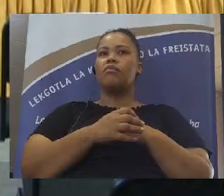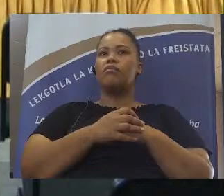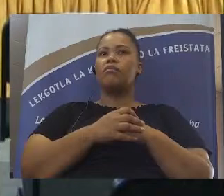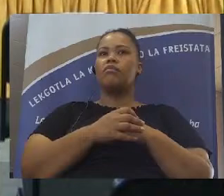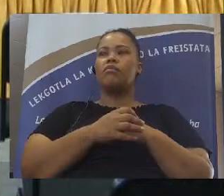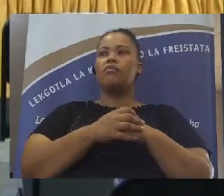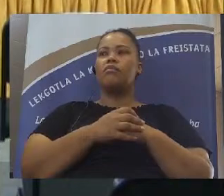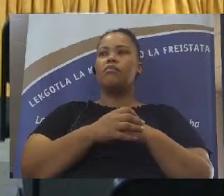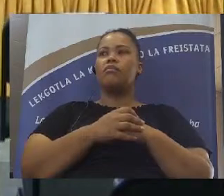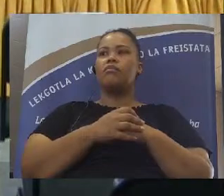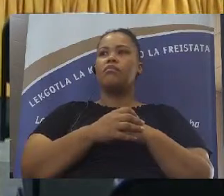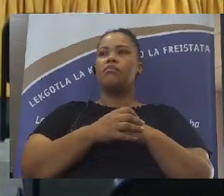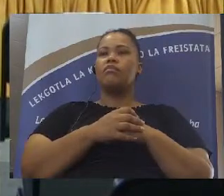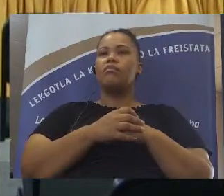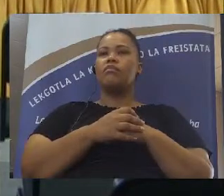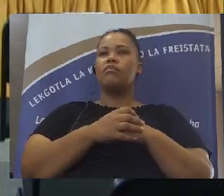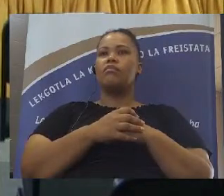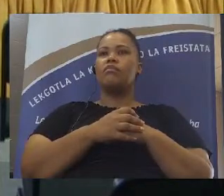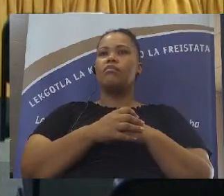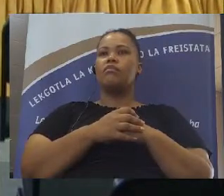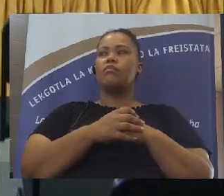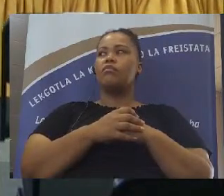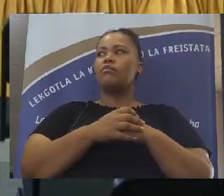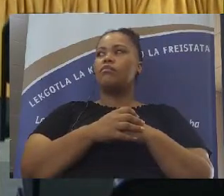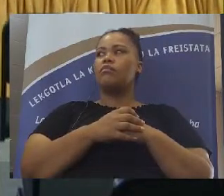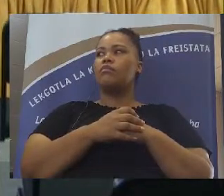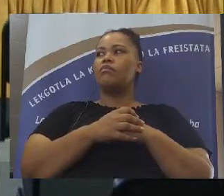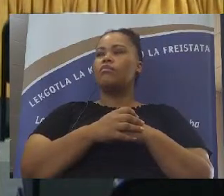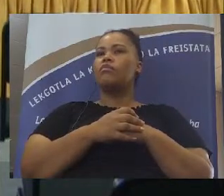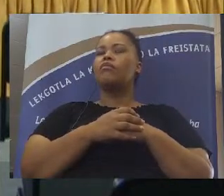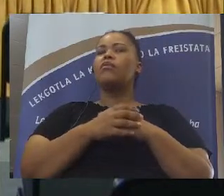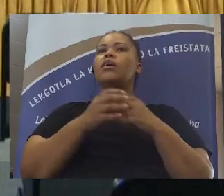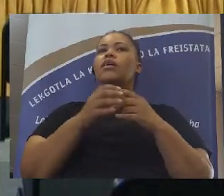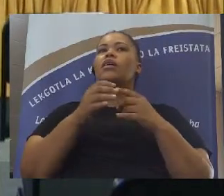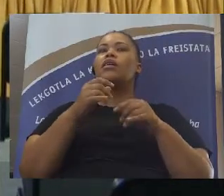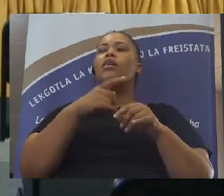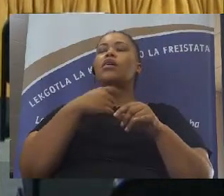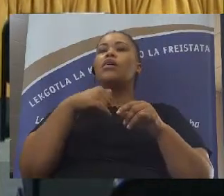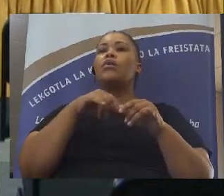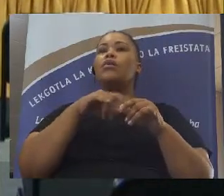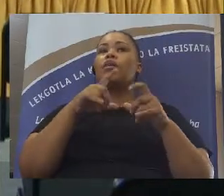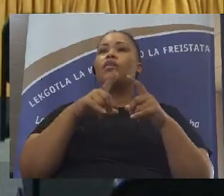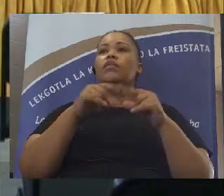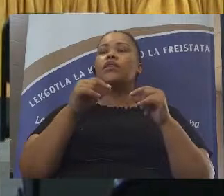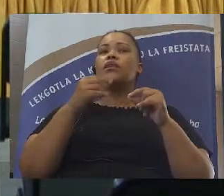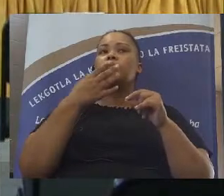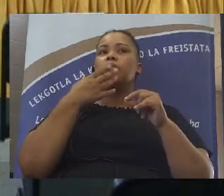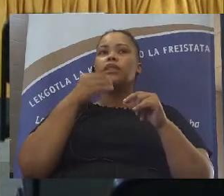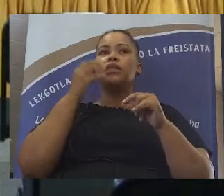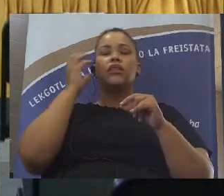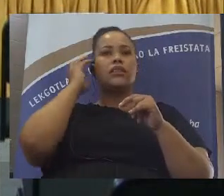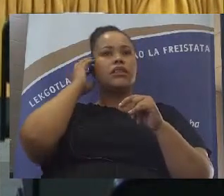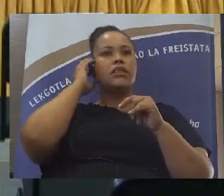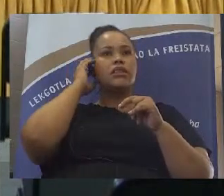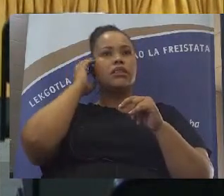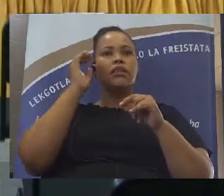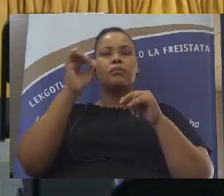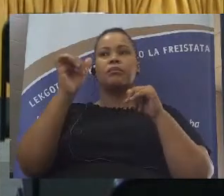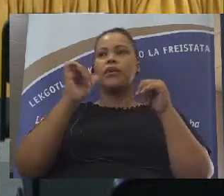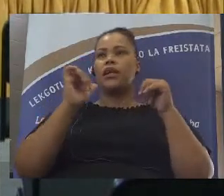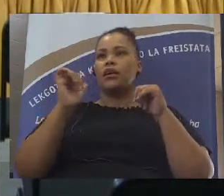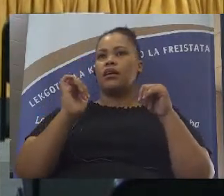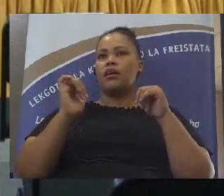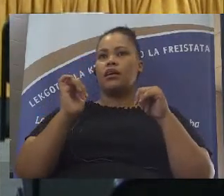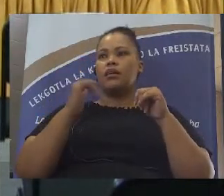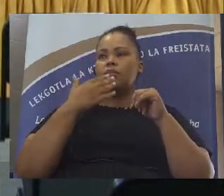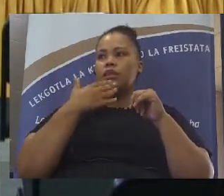fetolele language hore re tsebe ho utlwisisa. Le tshwantse le di siye hobane re santsane re tla sebetsa ka tsona pele le ha ntse re